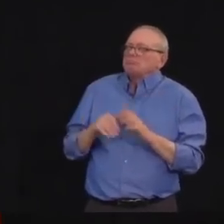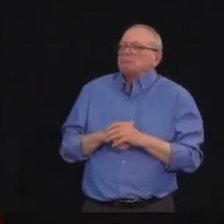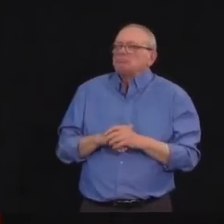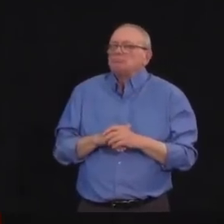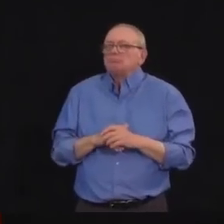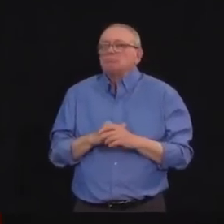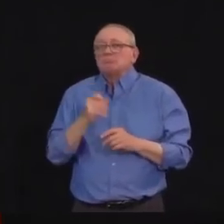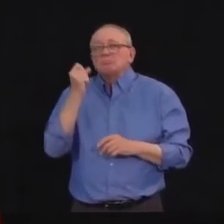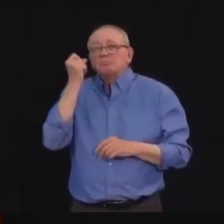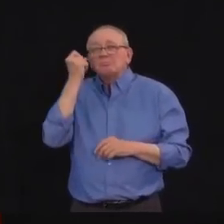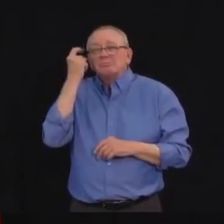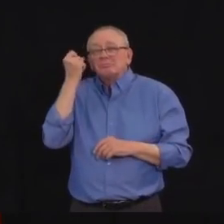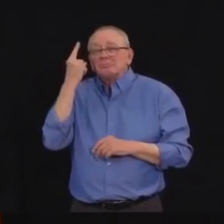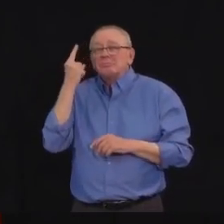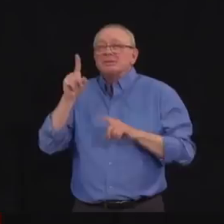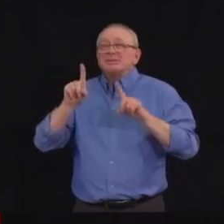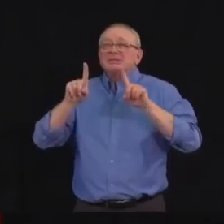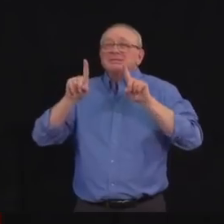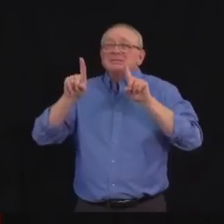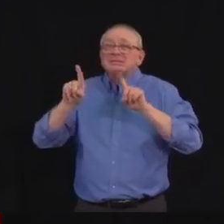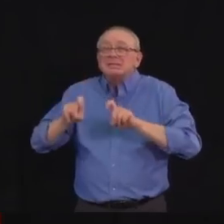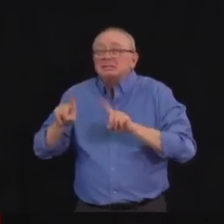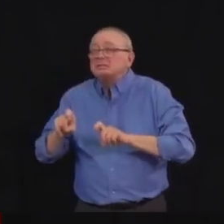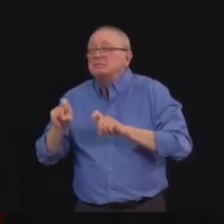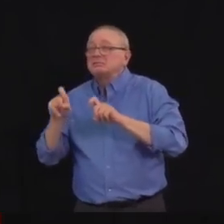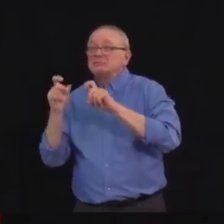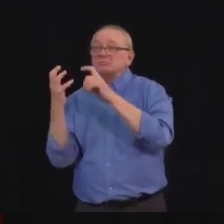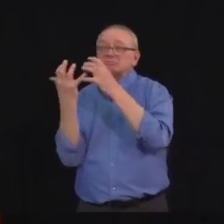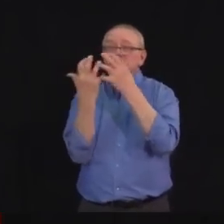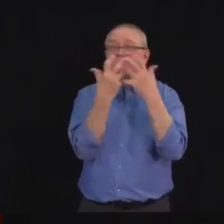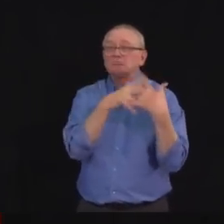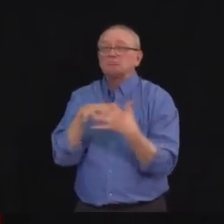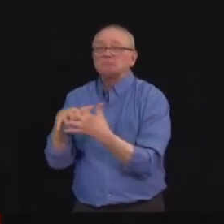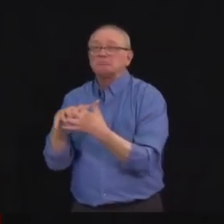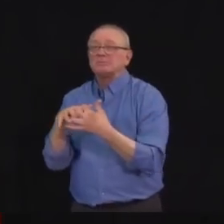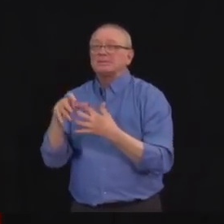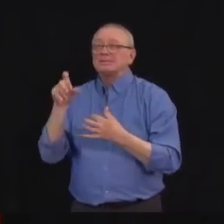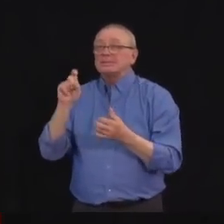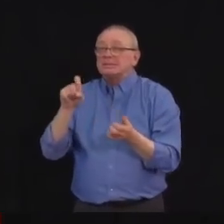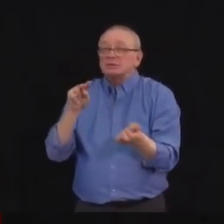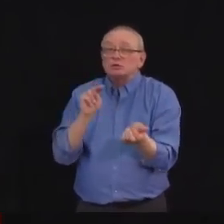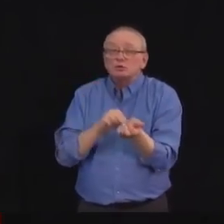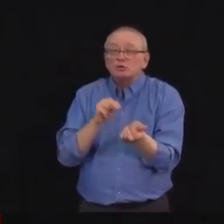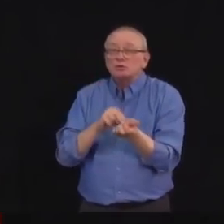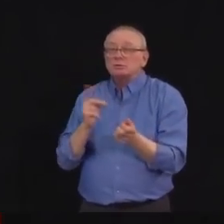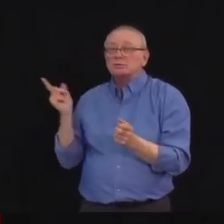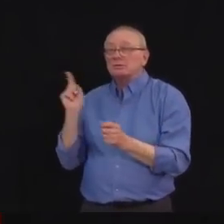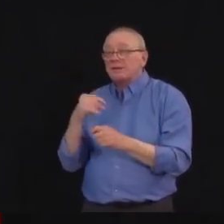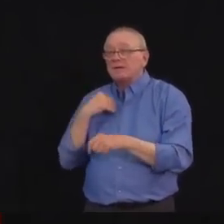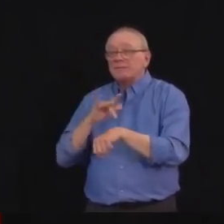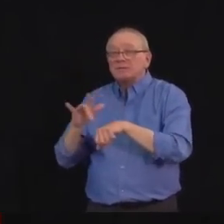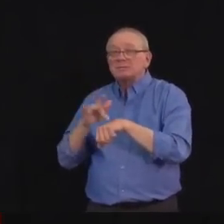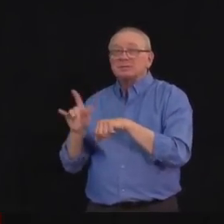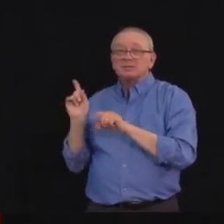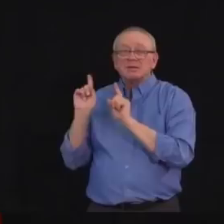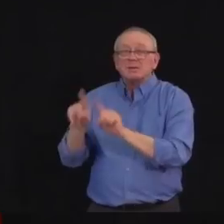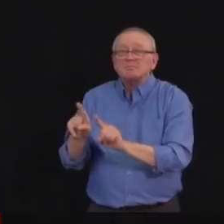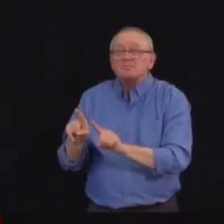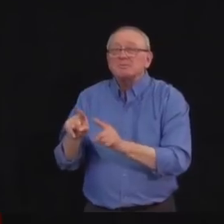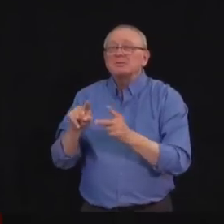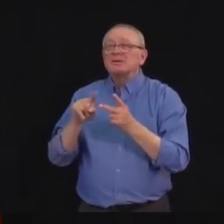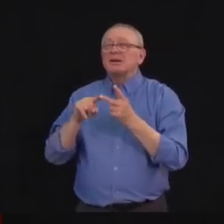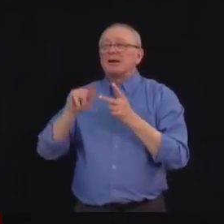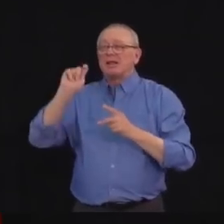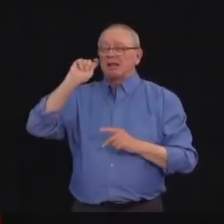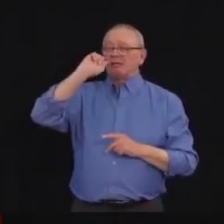takes some coordination and work. They have to have the workforce to do it. And it also is quite uncomfortable for those who get the swabs done. And so if